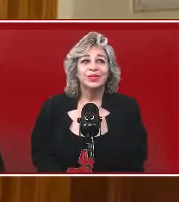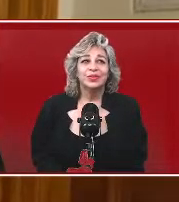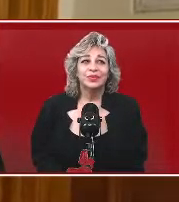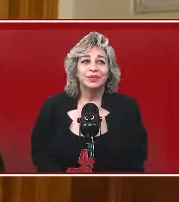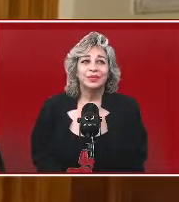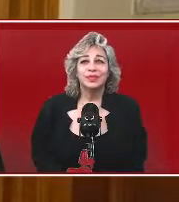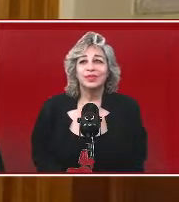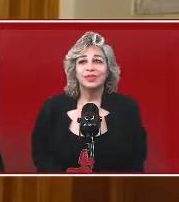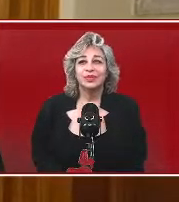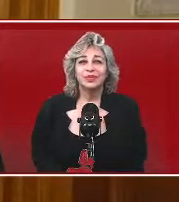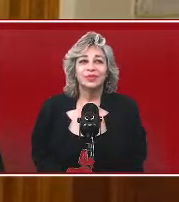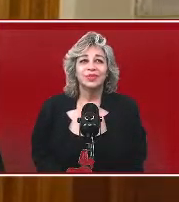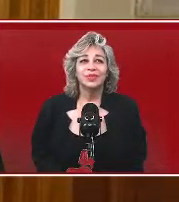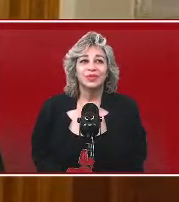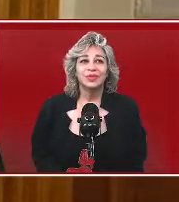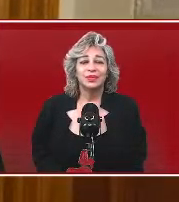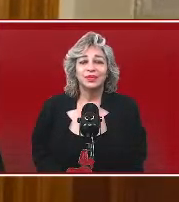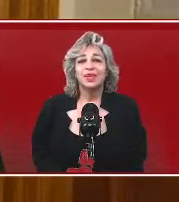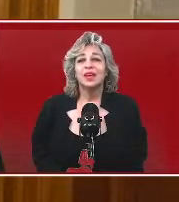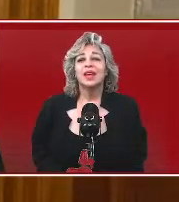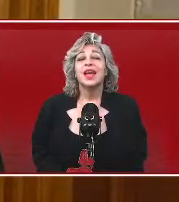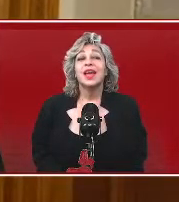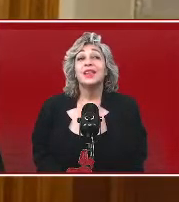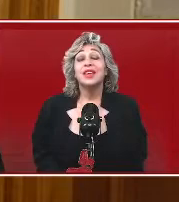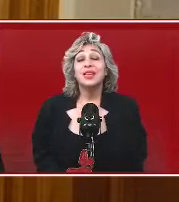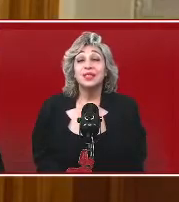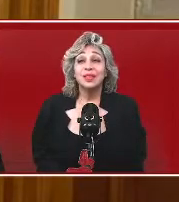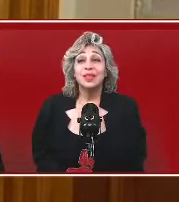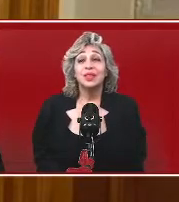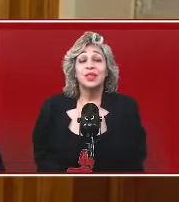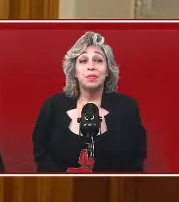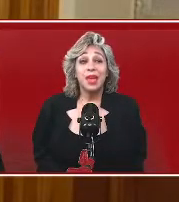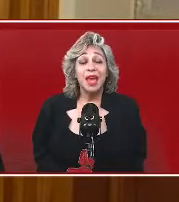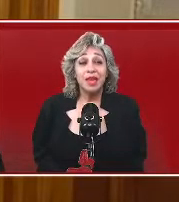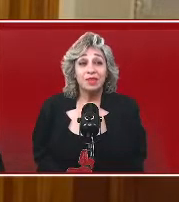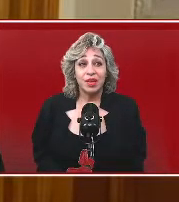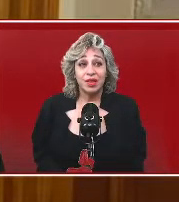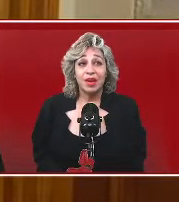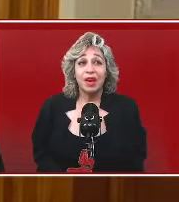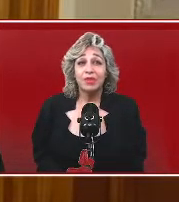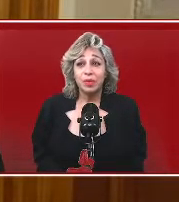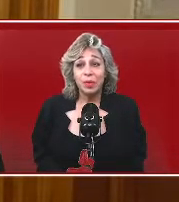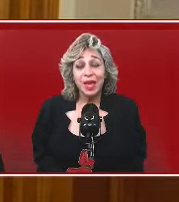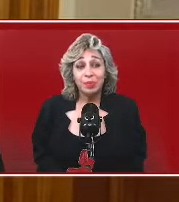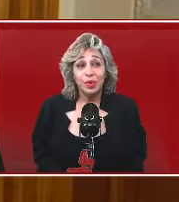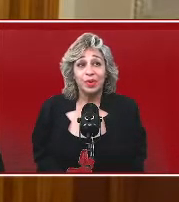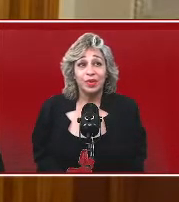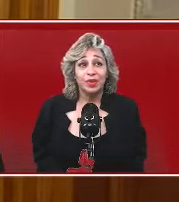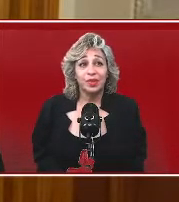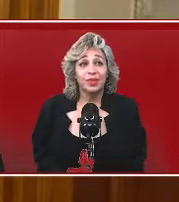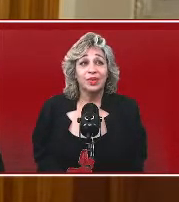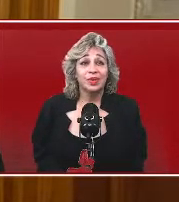El comportamiento del pueblo. And that is the behavior